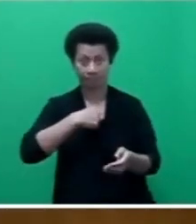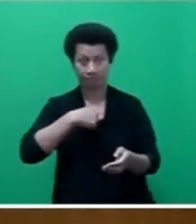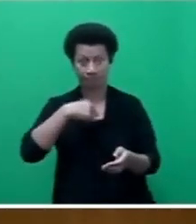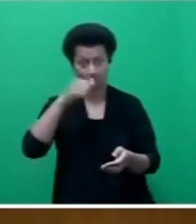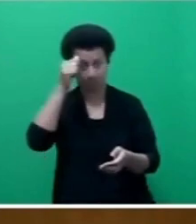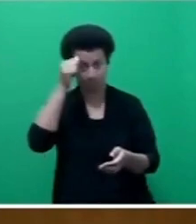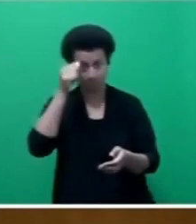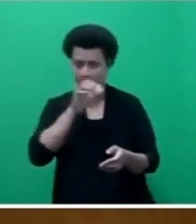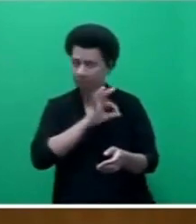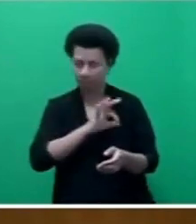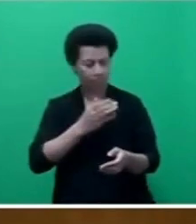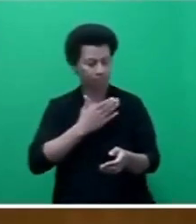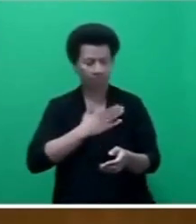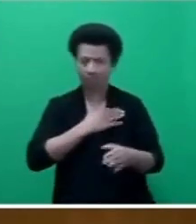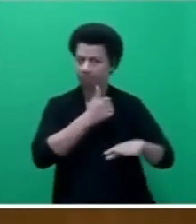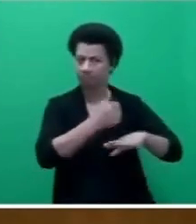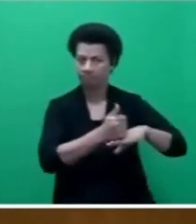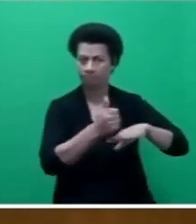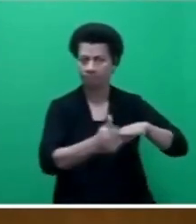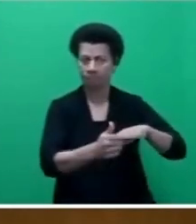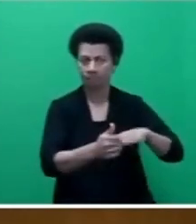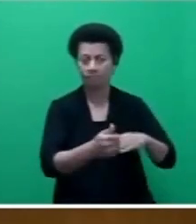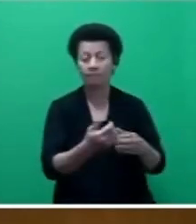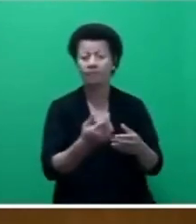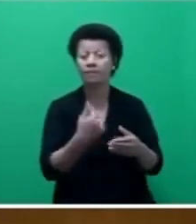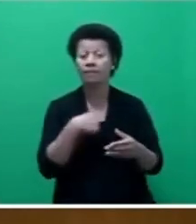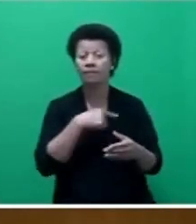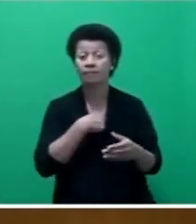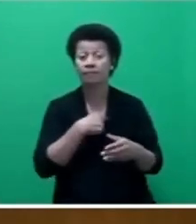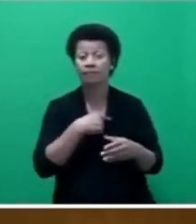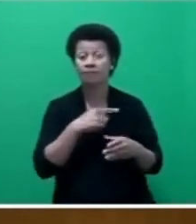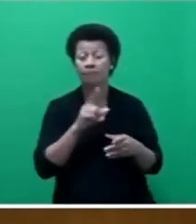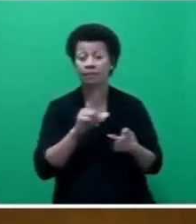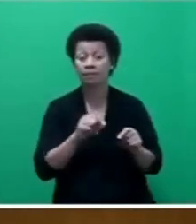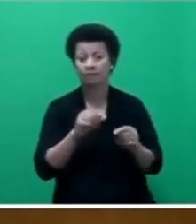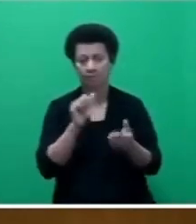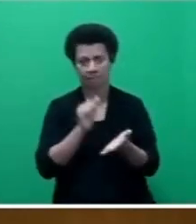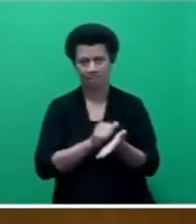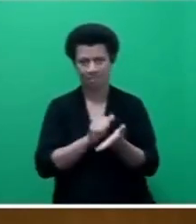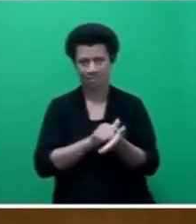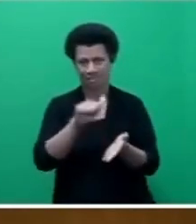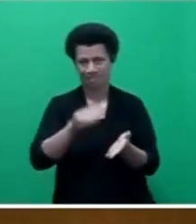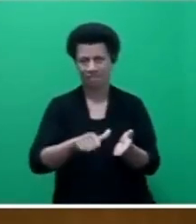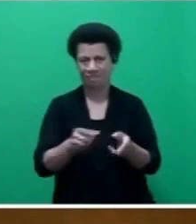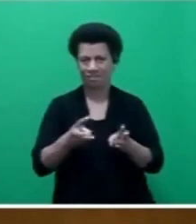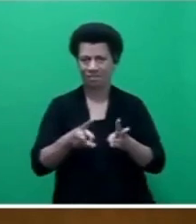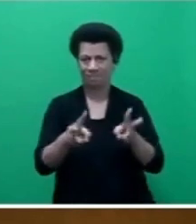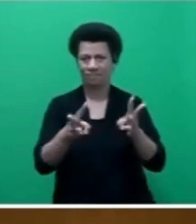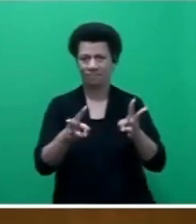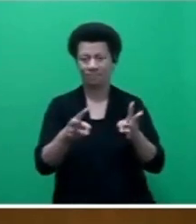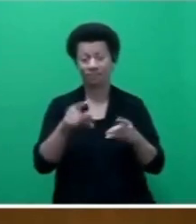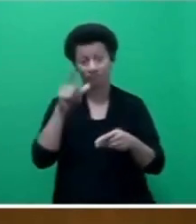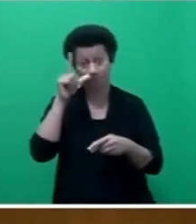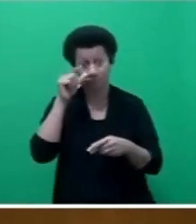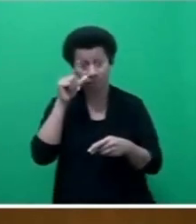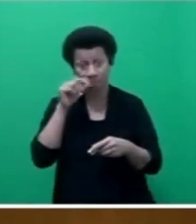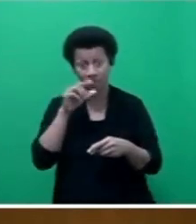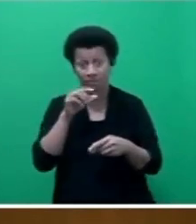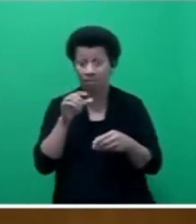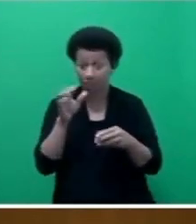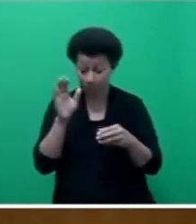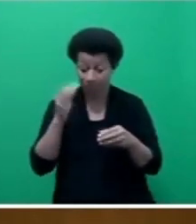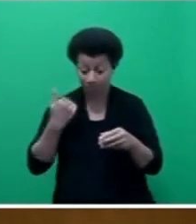government. Mr. Speaker, we do things the right way by ensuring that Fijians not only have homes and formal